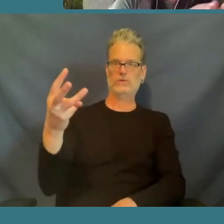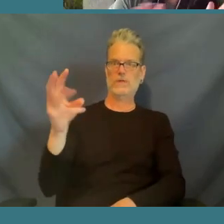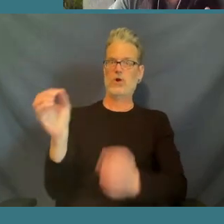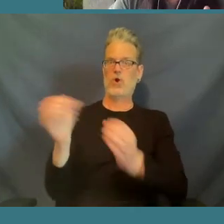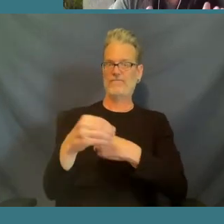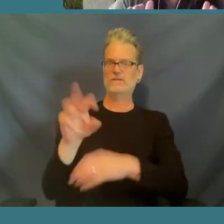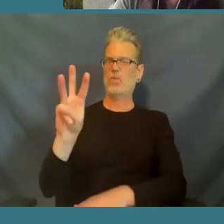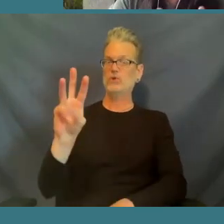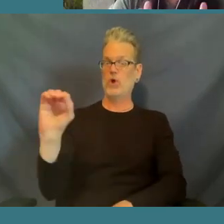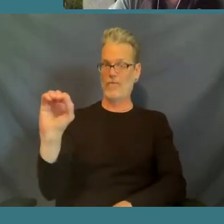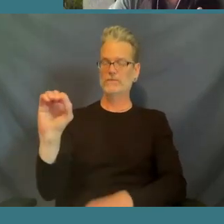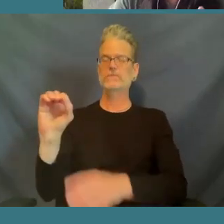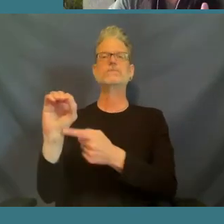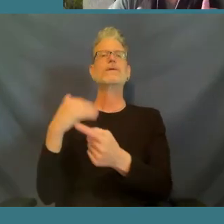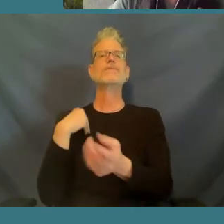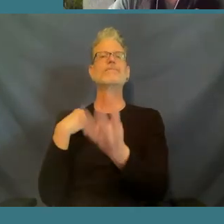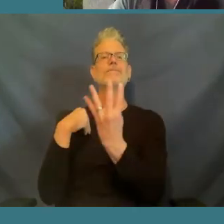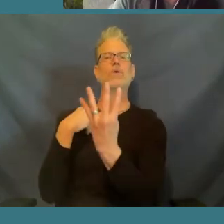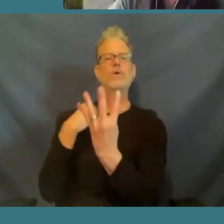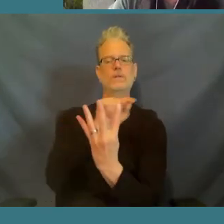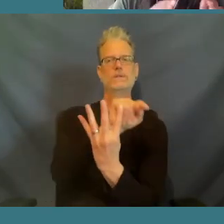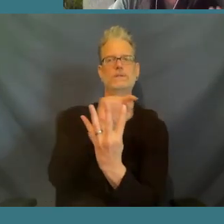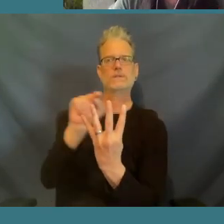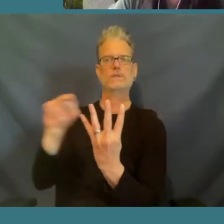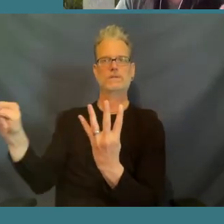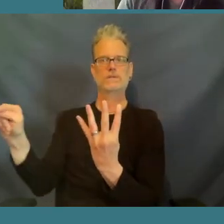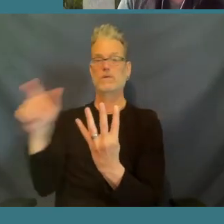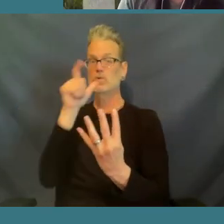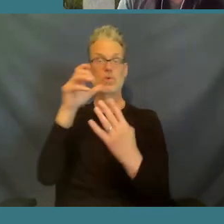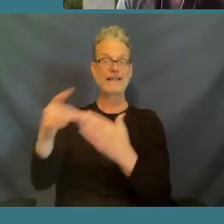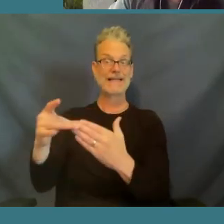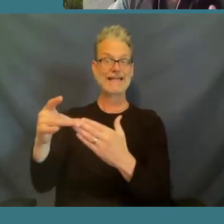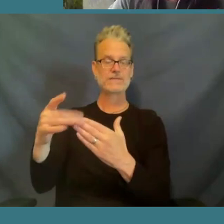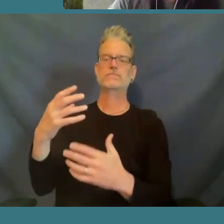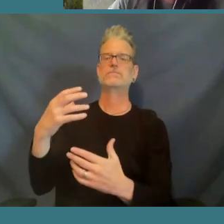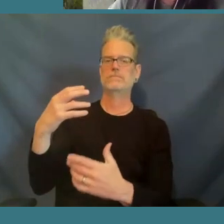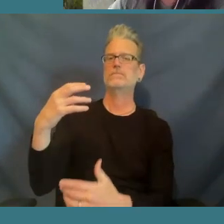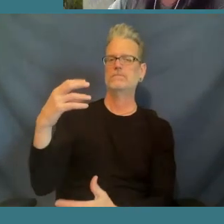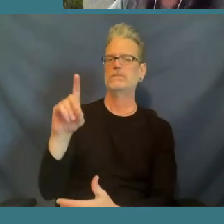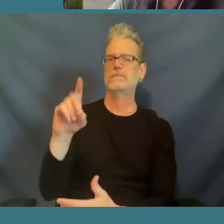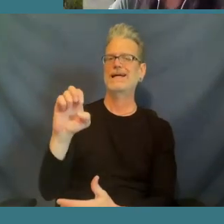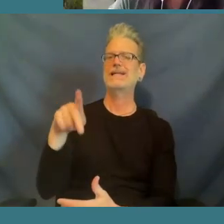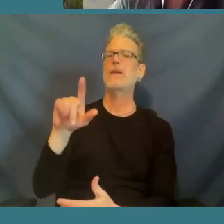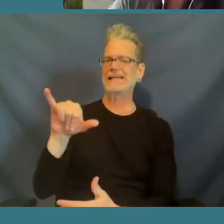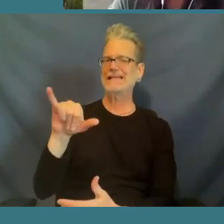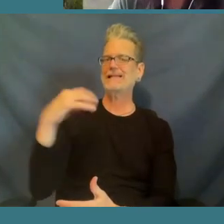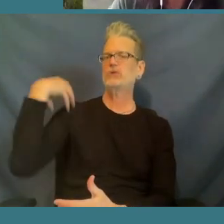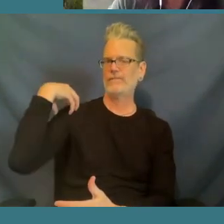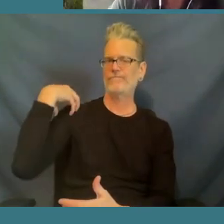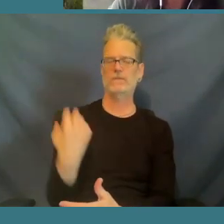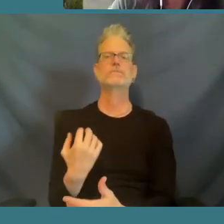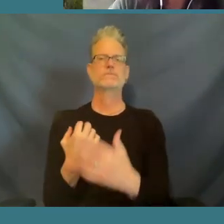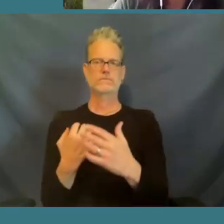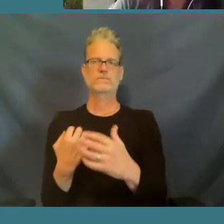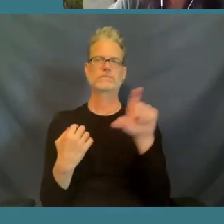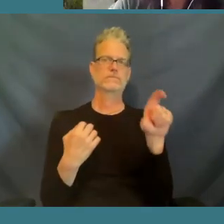have 4 different deputy areas, each led by a deputy chief. We have, from the left to the right, state,